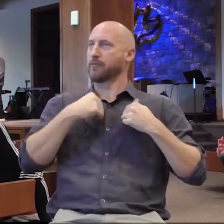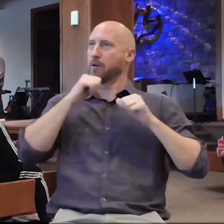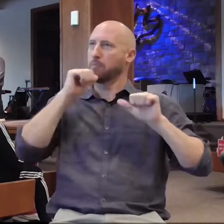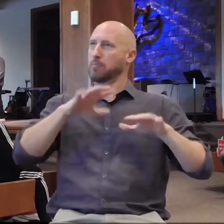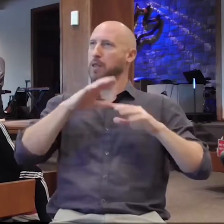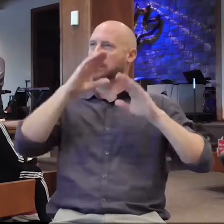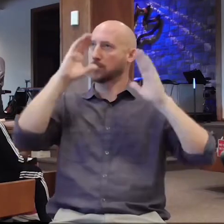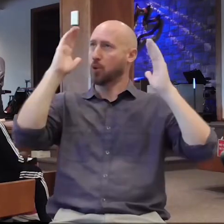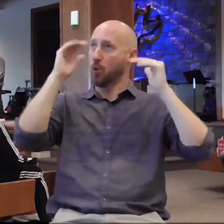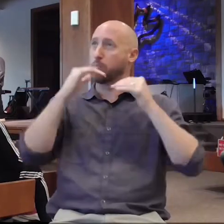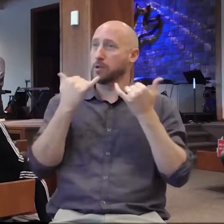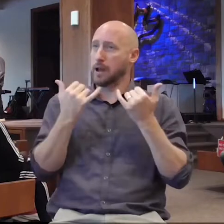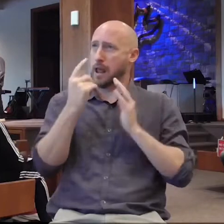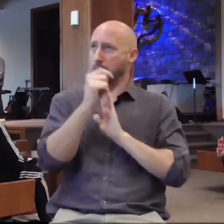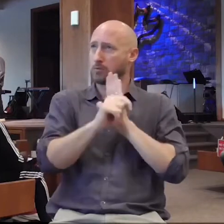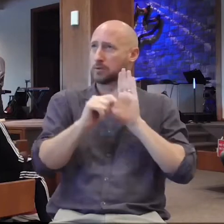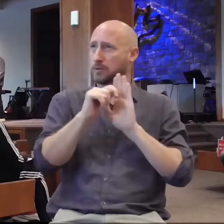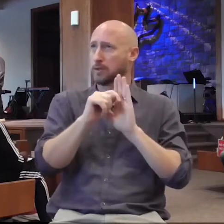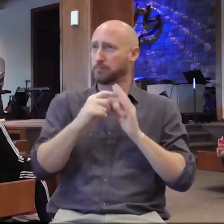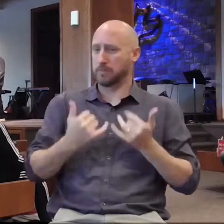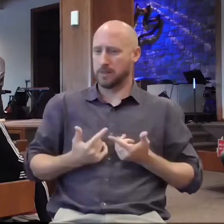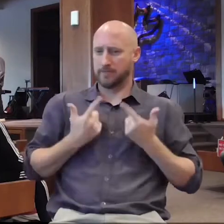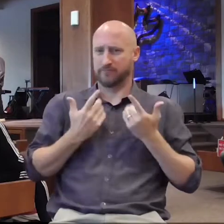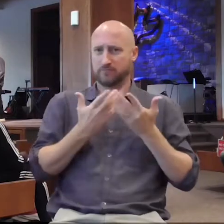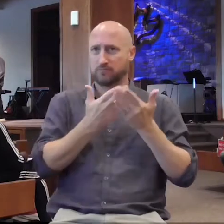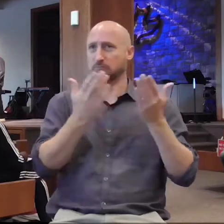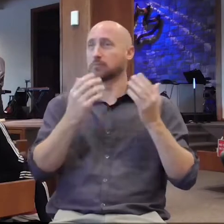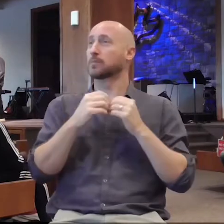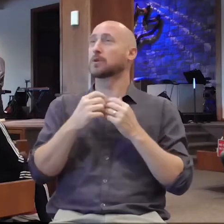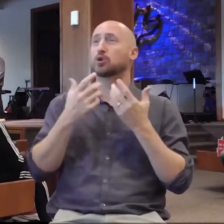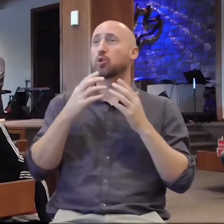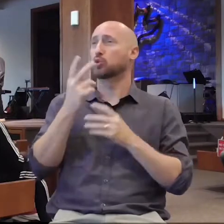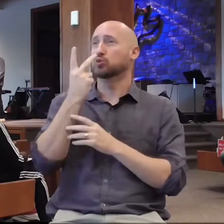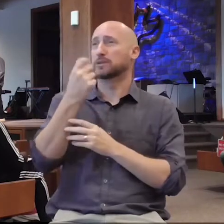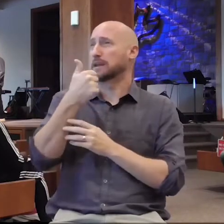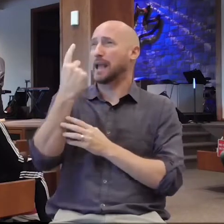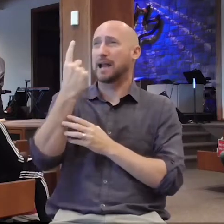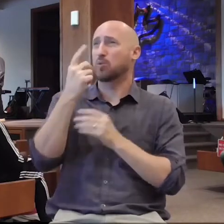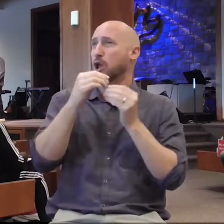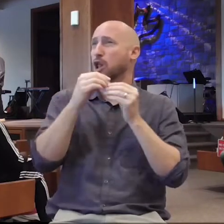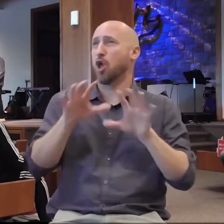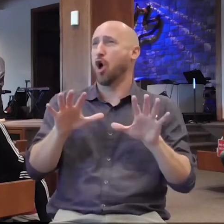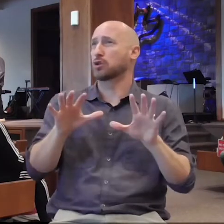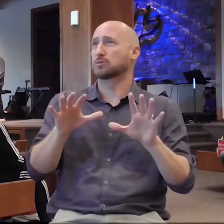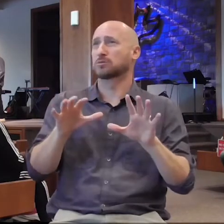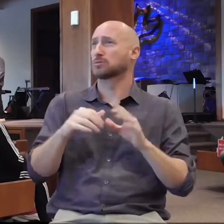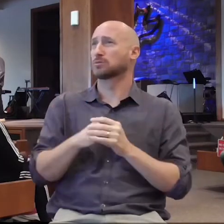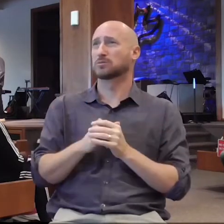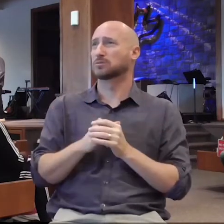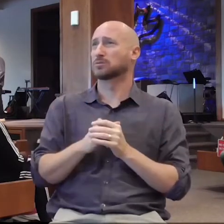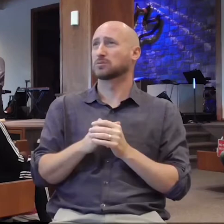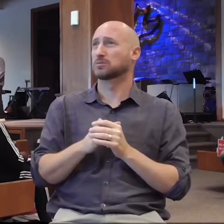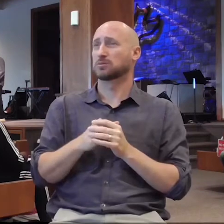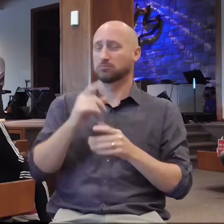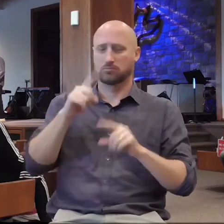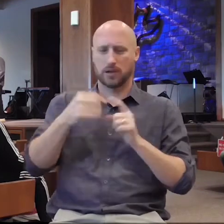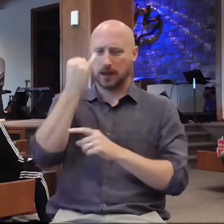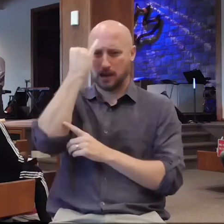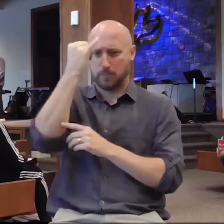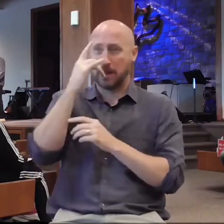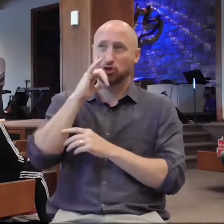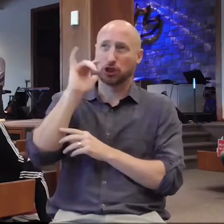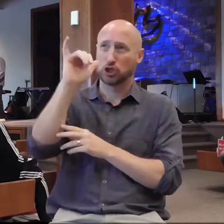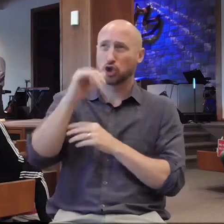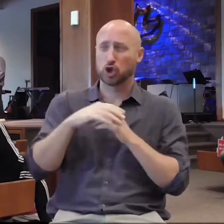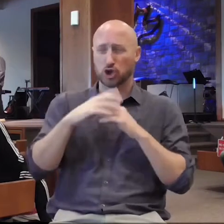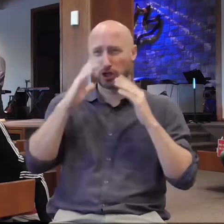in. Lord, we don't want to see anyone lost, Lord. We can't imagine an eternity in outer darkness without